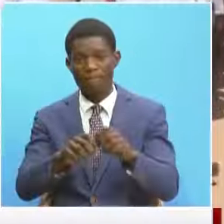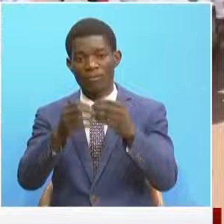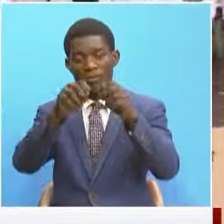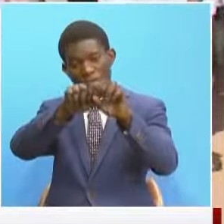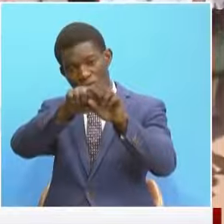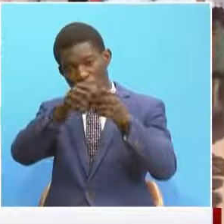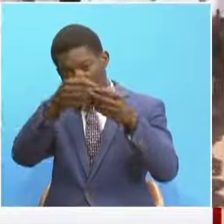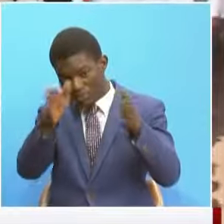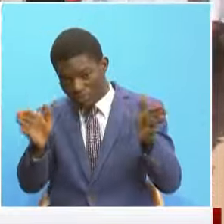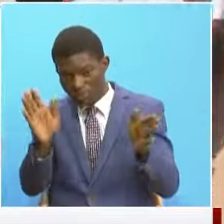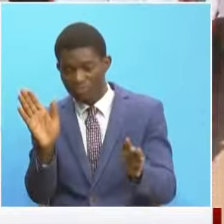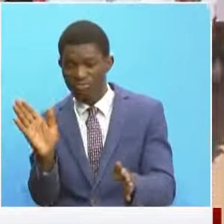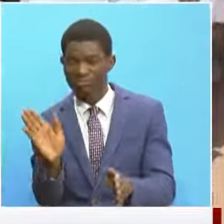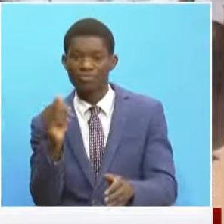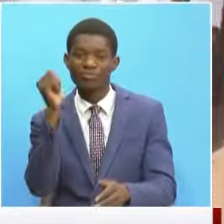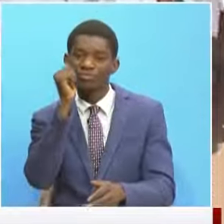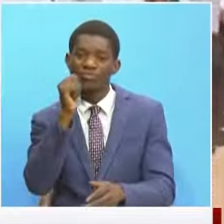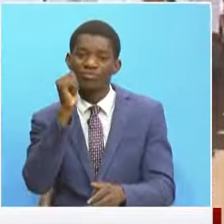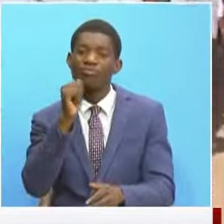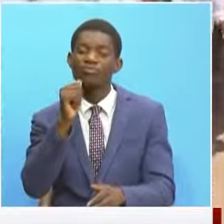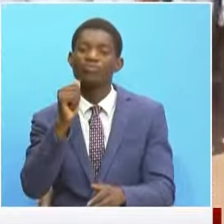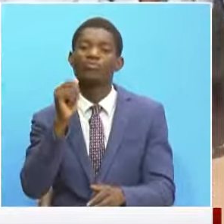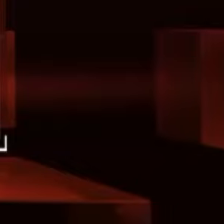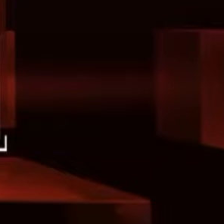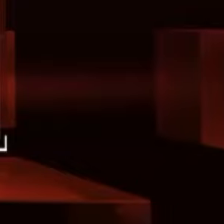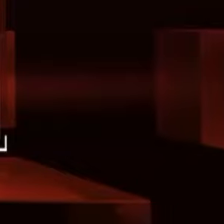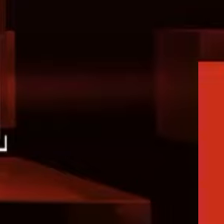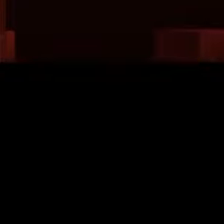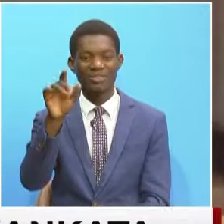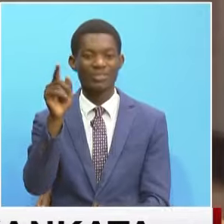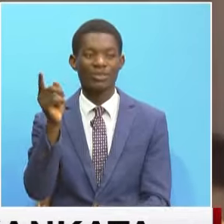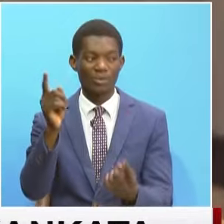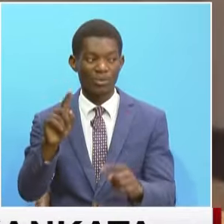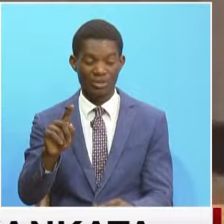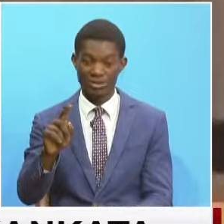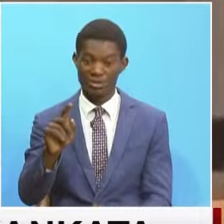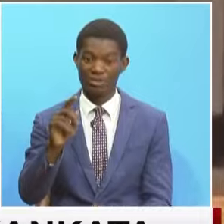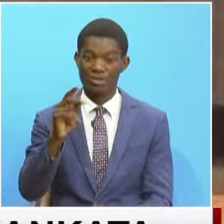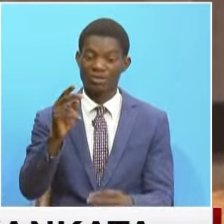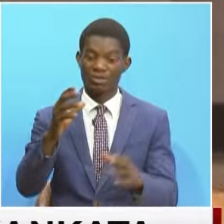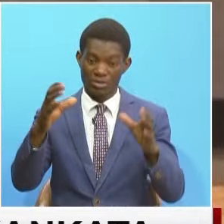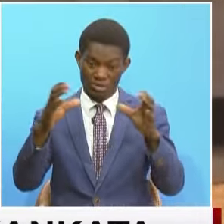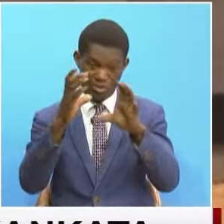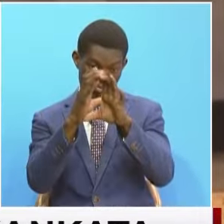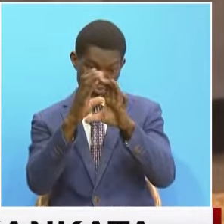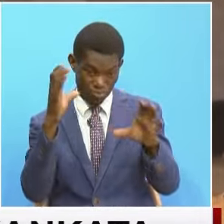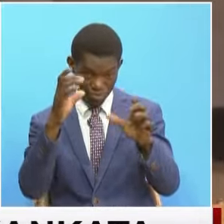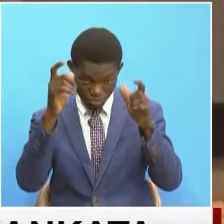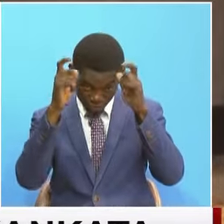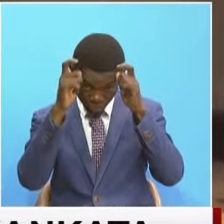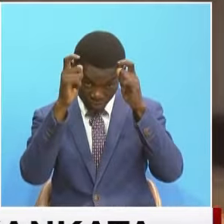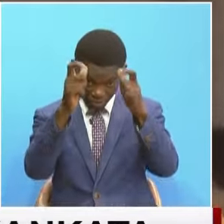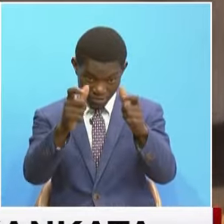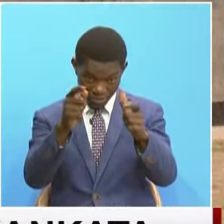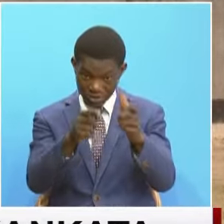770 girls benefit from keeping girls in school projects in Lusangazi district. Last two CDF projects commissioned